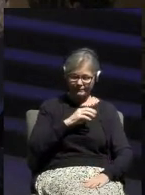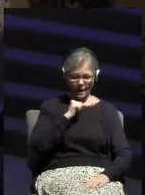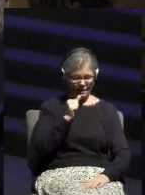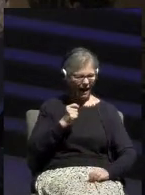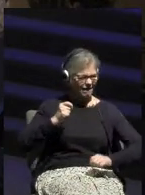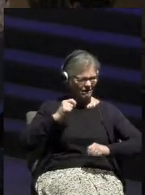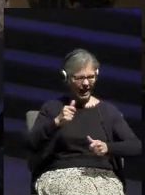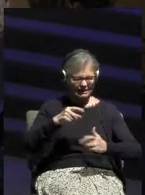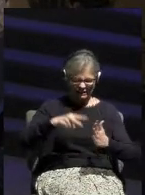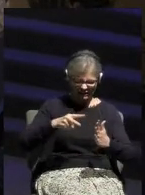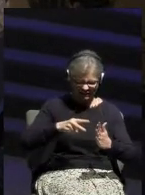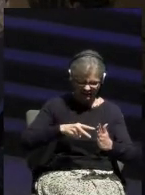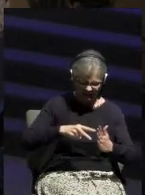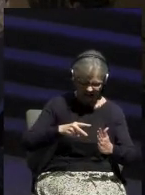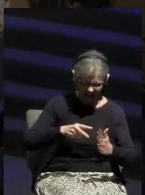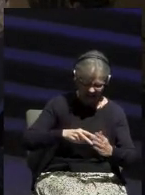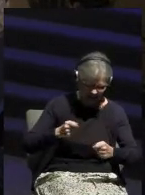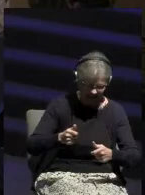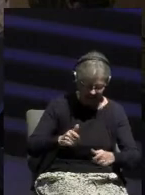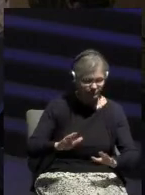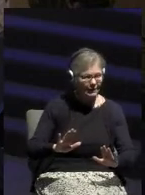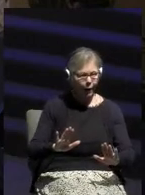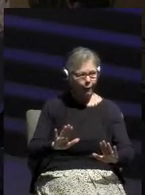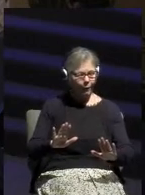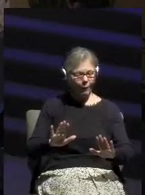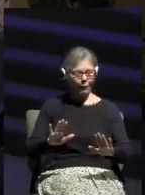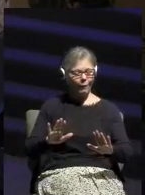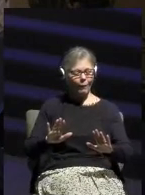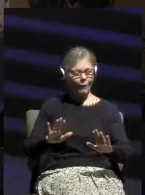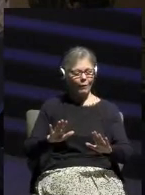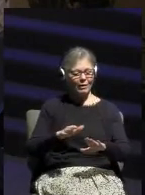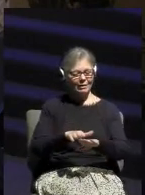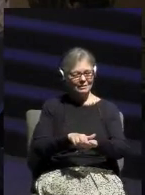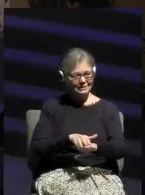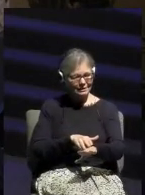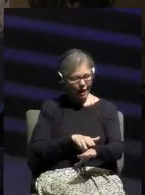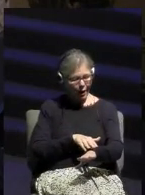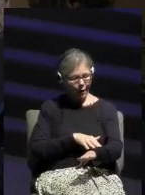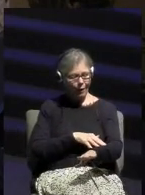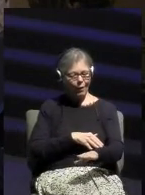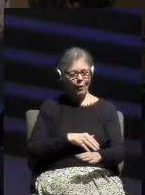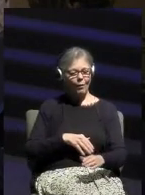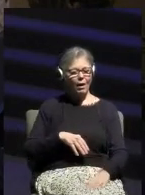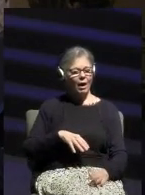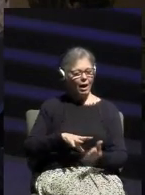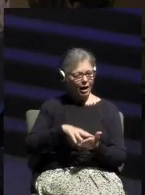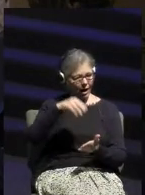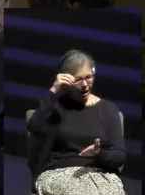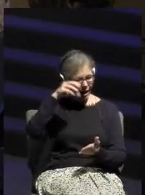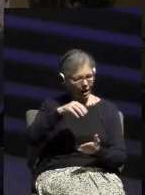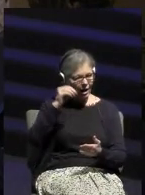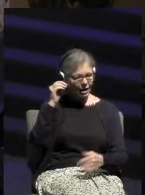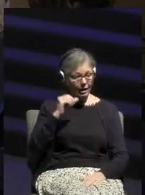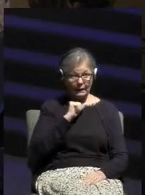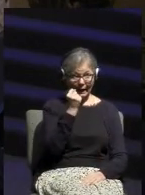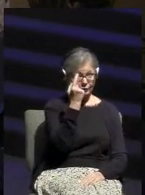We don't want to just check a box and say, oh, I read my Bible today. If we didn't get anything out of it, then we need to go back and read it